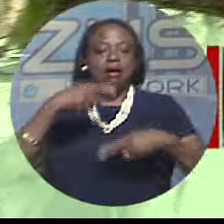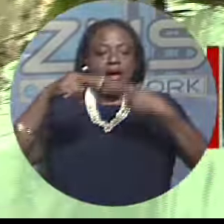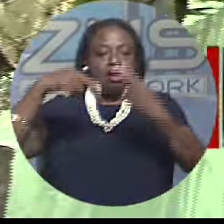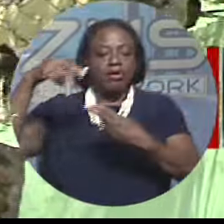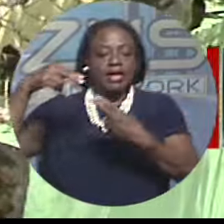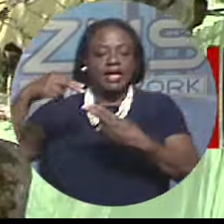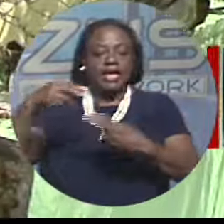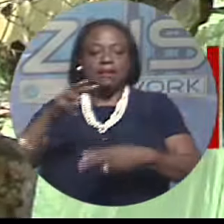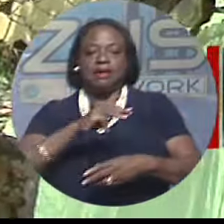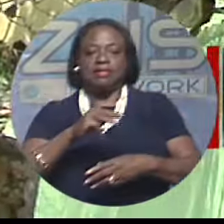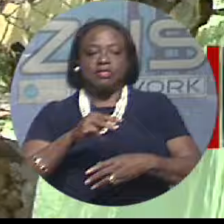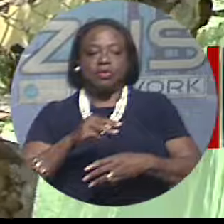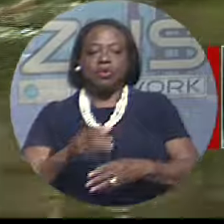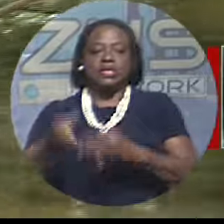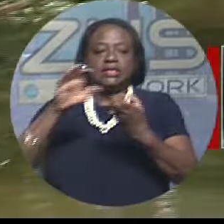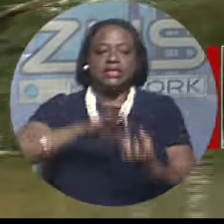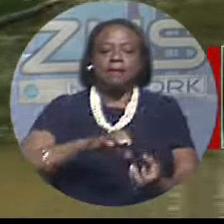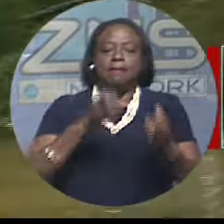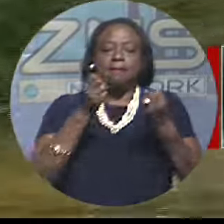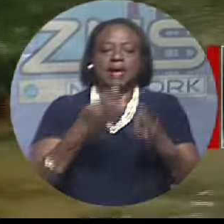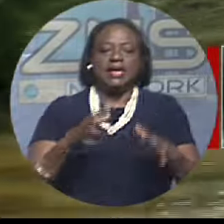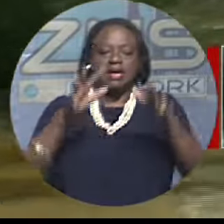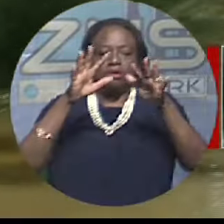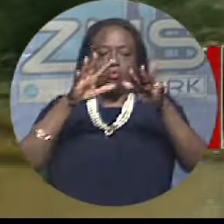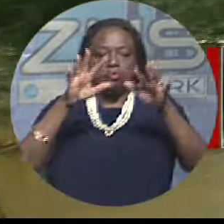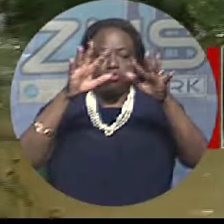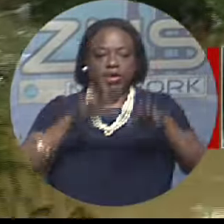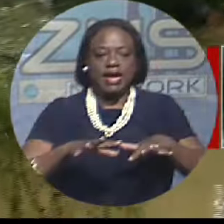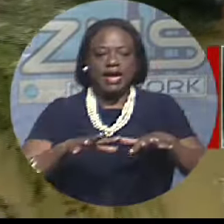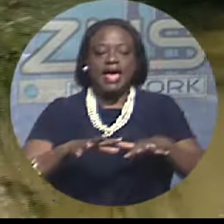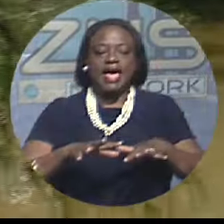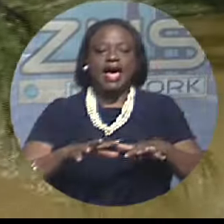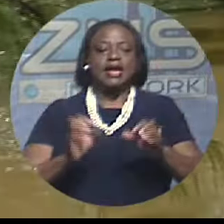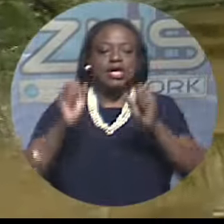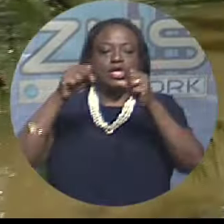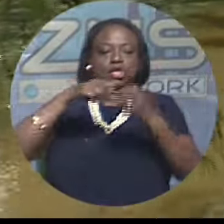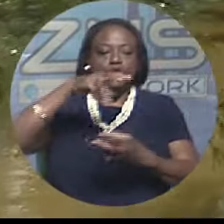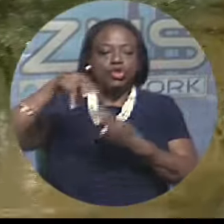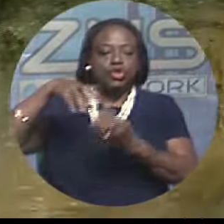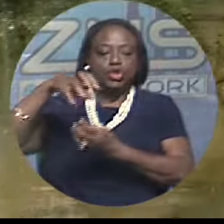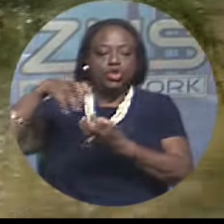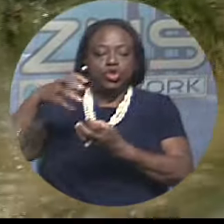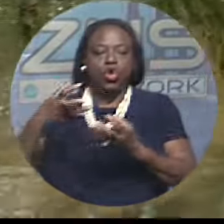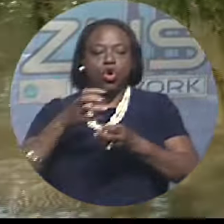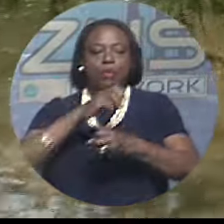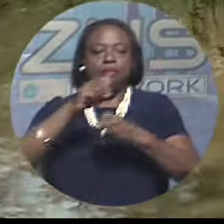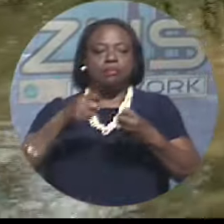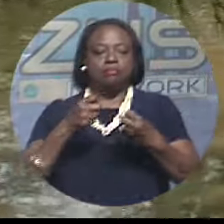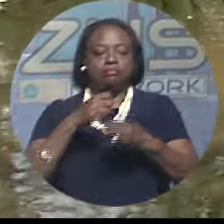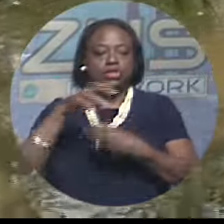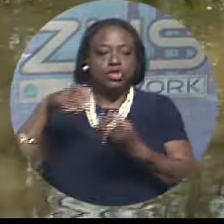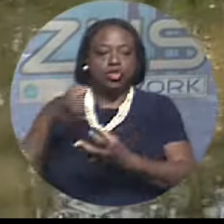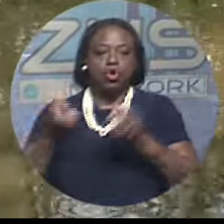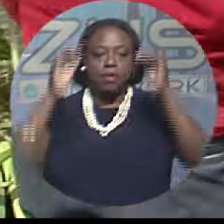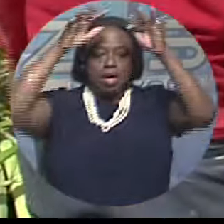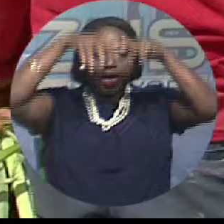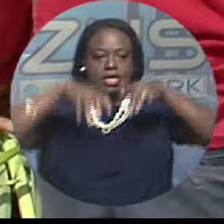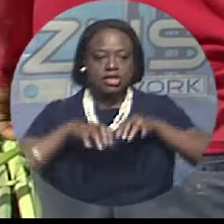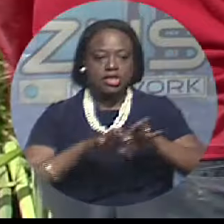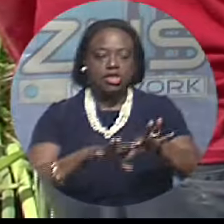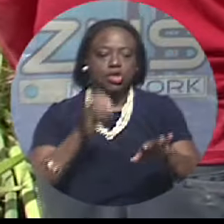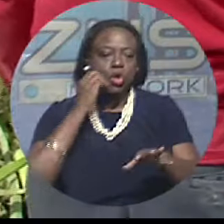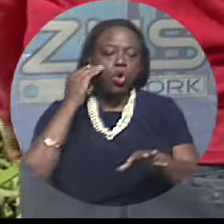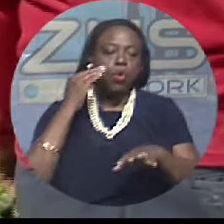massive storm dumping heavy rainfall and creating a storm surge that resulted in flooding in homes on Marshall Road and in Misty